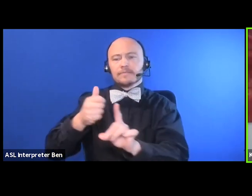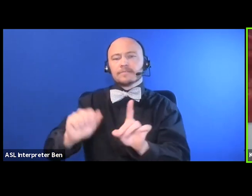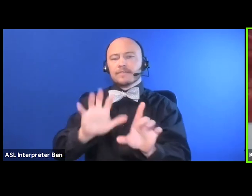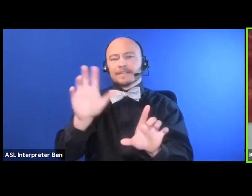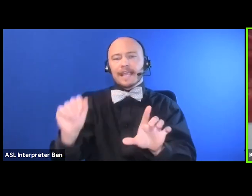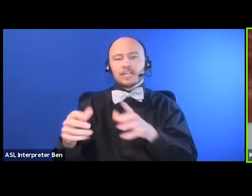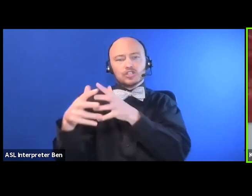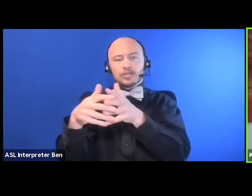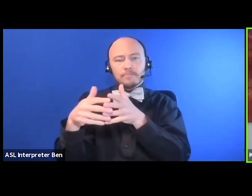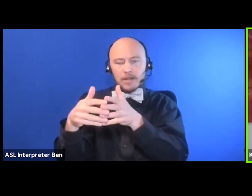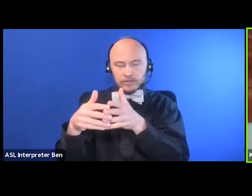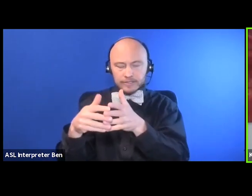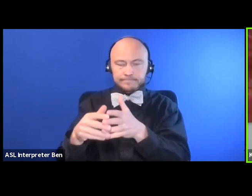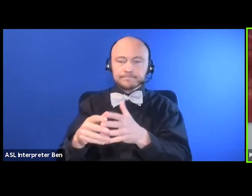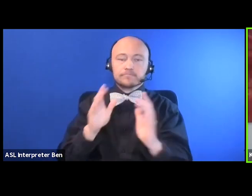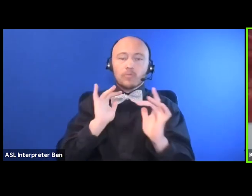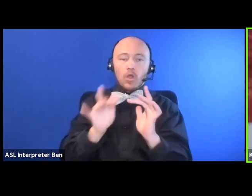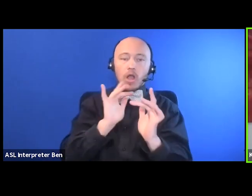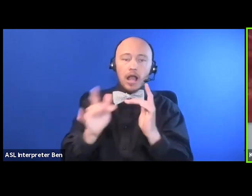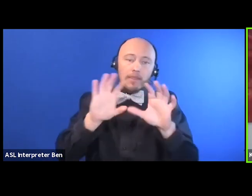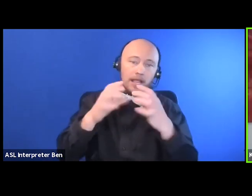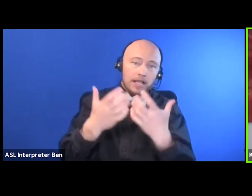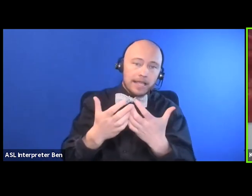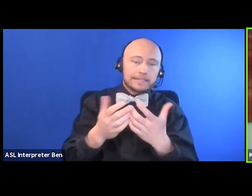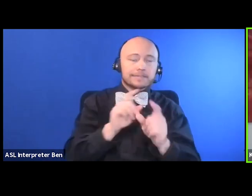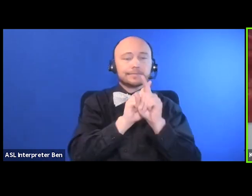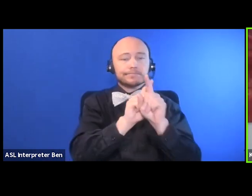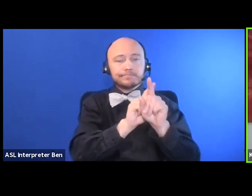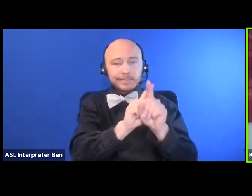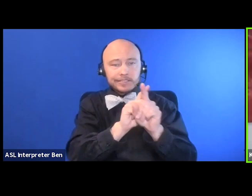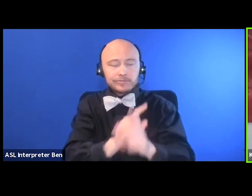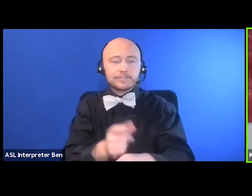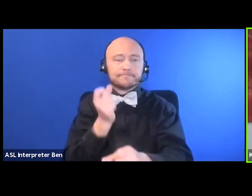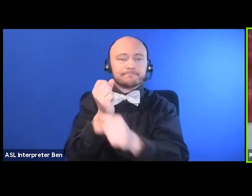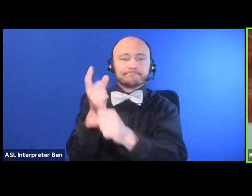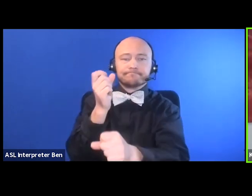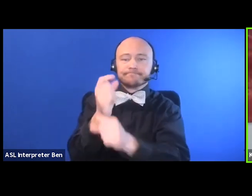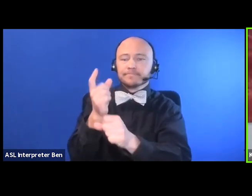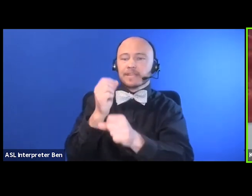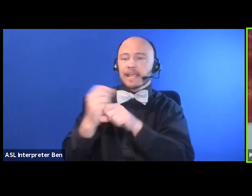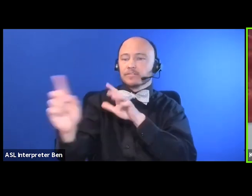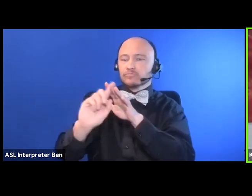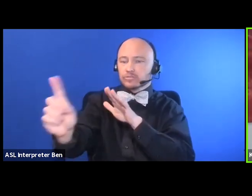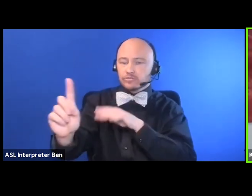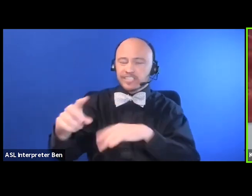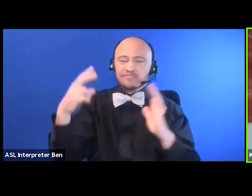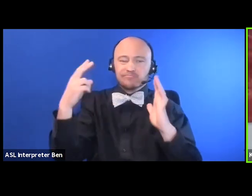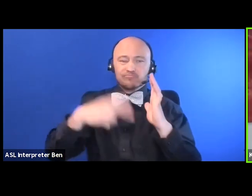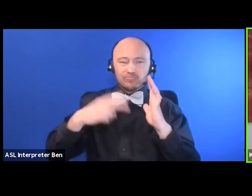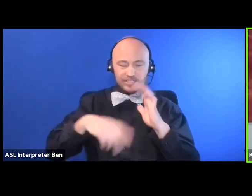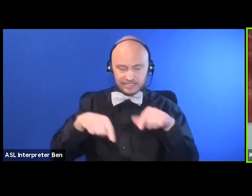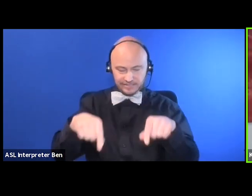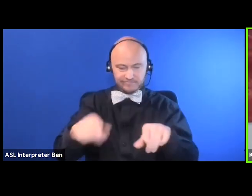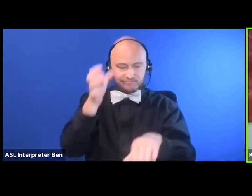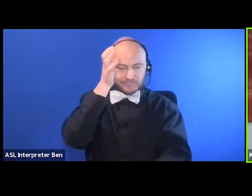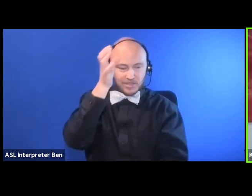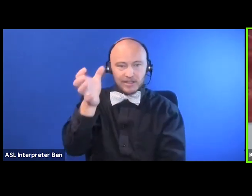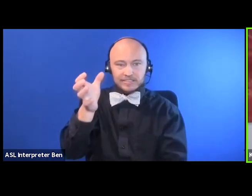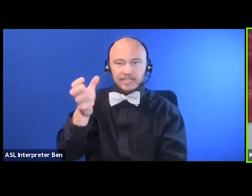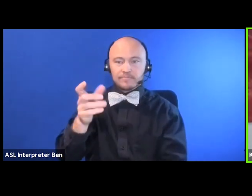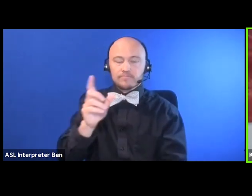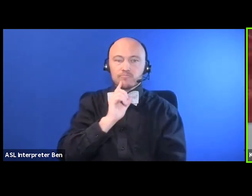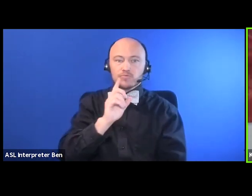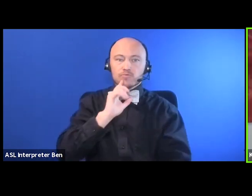literature. Through online classes, mentorship programs, our annual retreat, and readings like this one, we seek to uplift